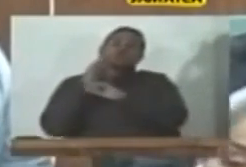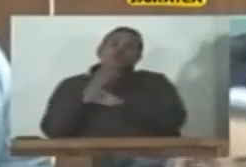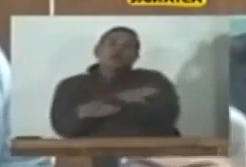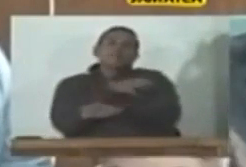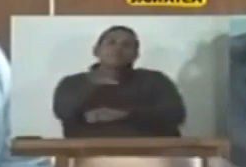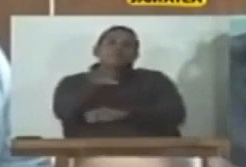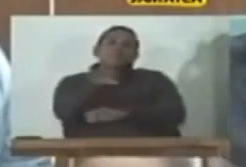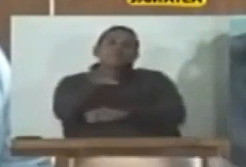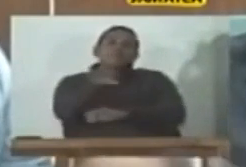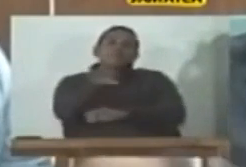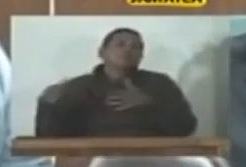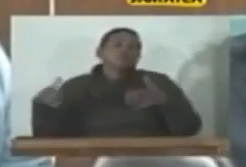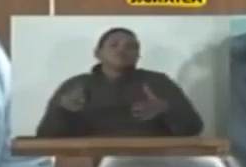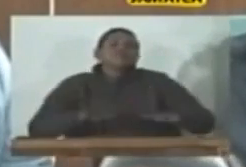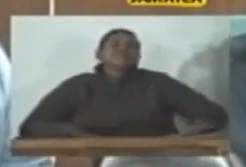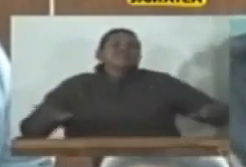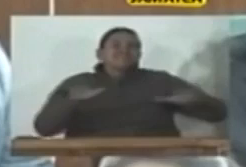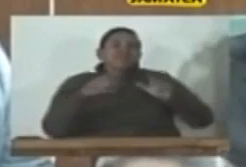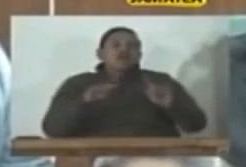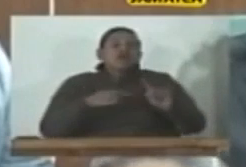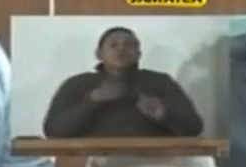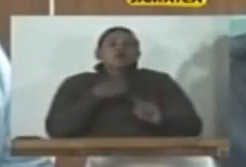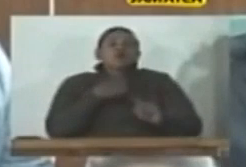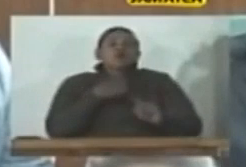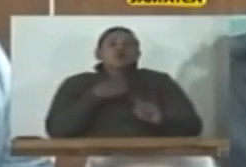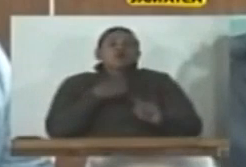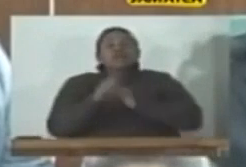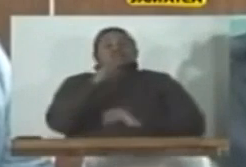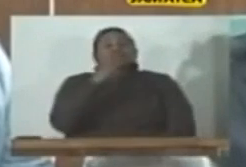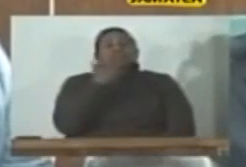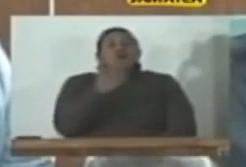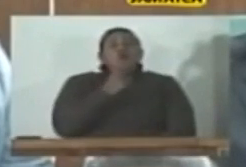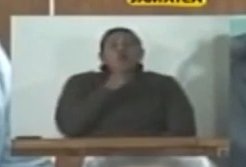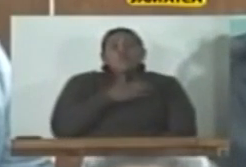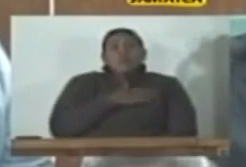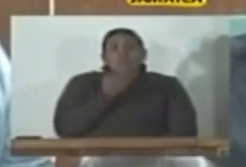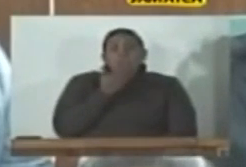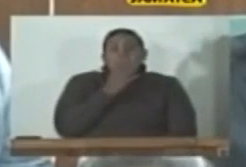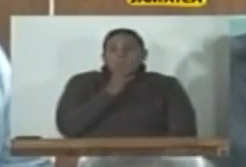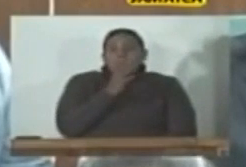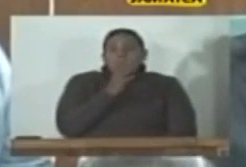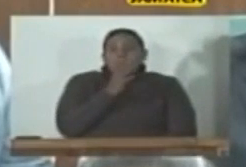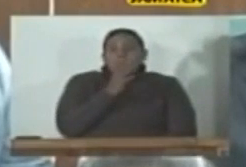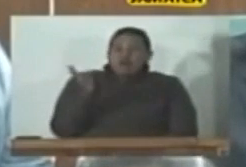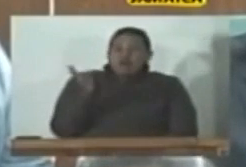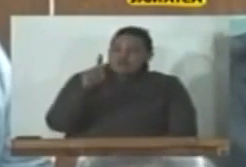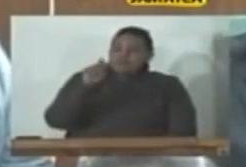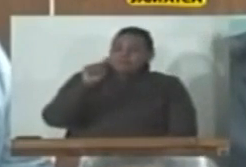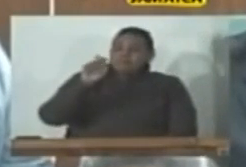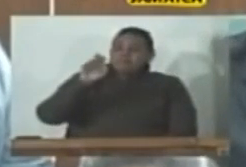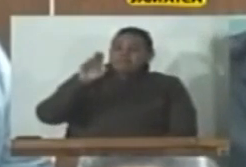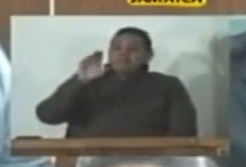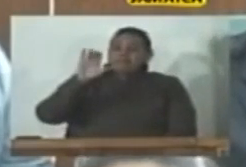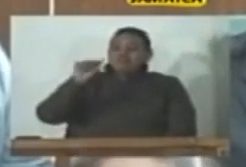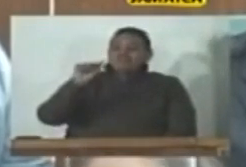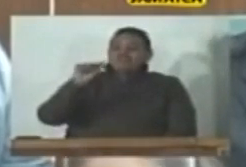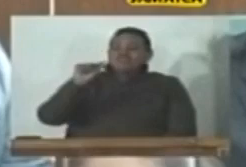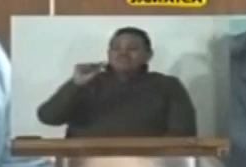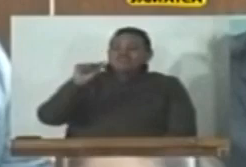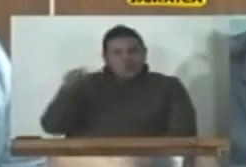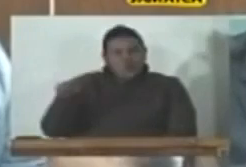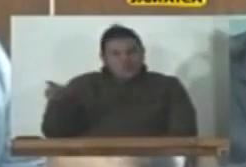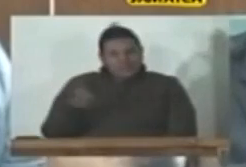my mother, Lady Patricia Golding, who has led a life of public service herself and is